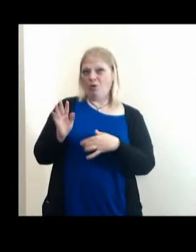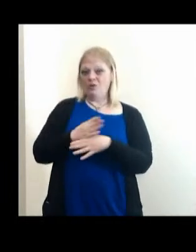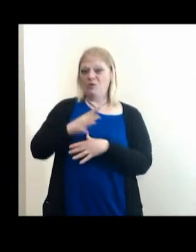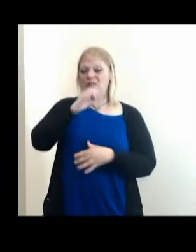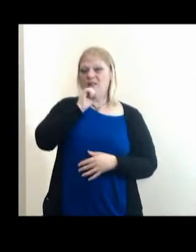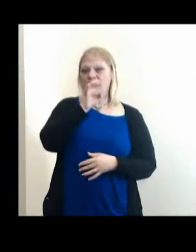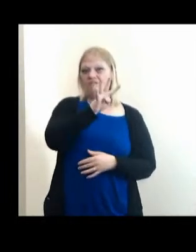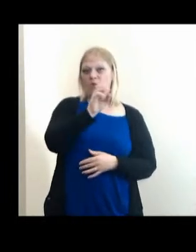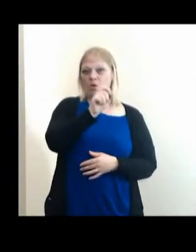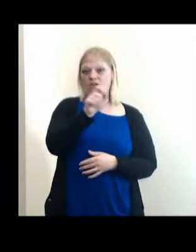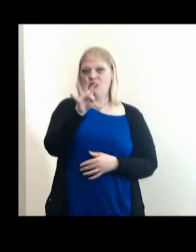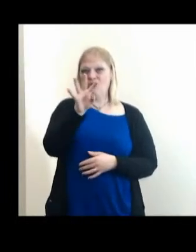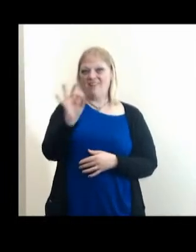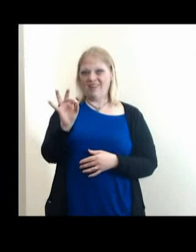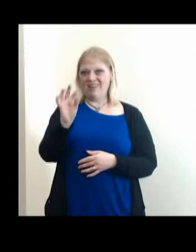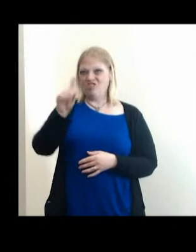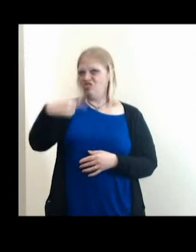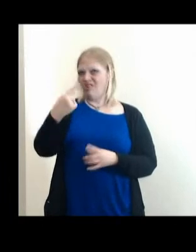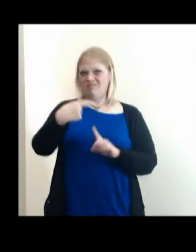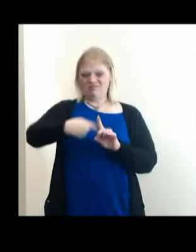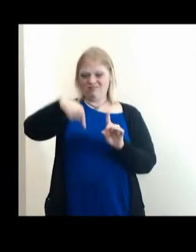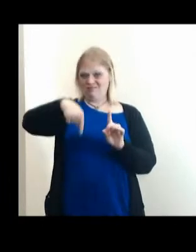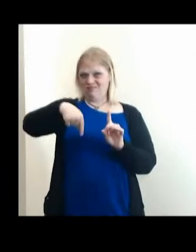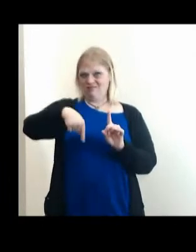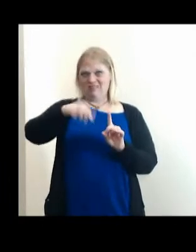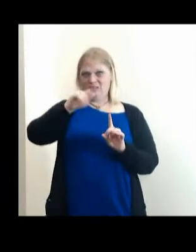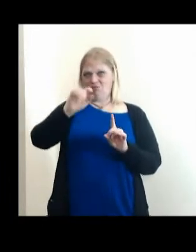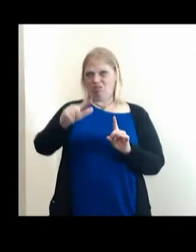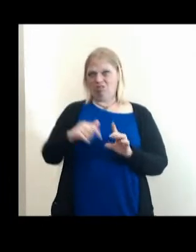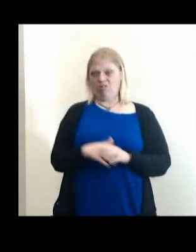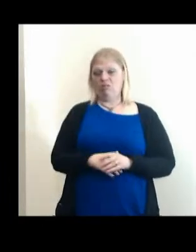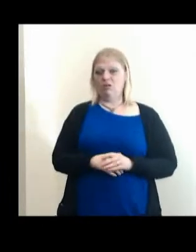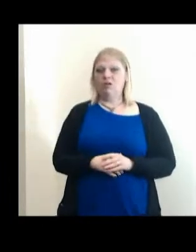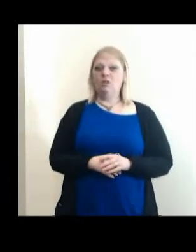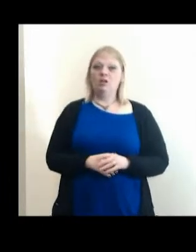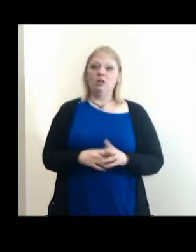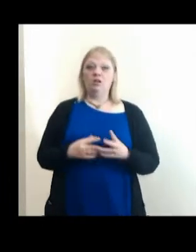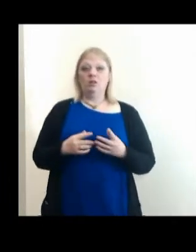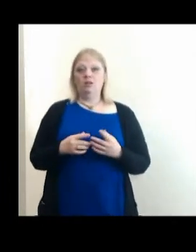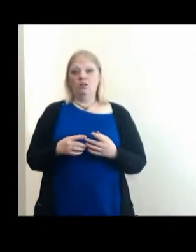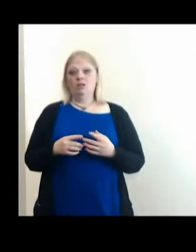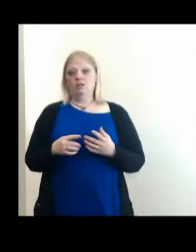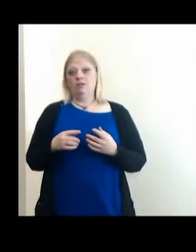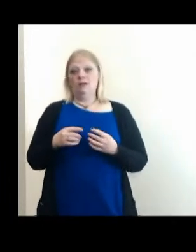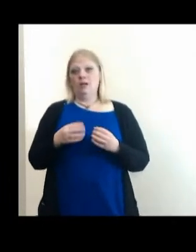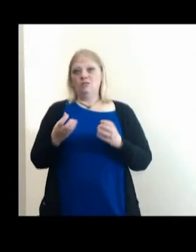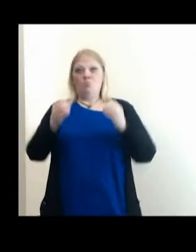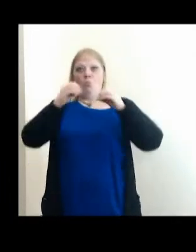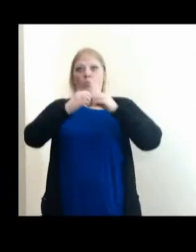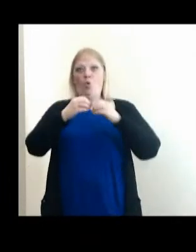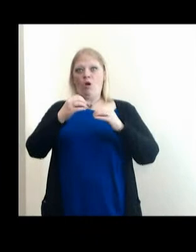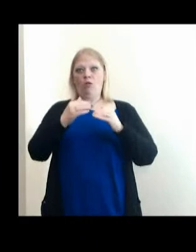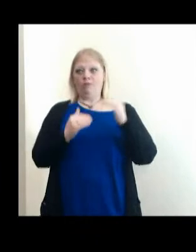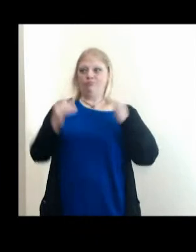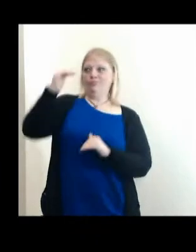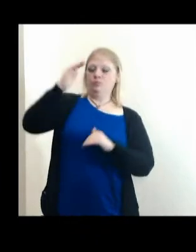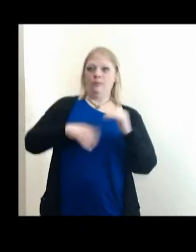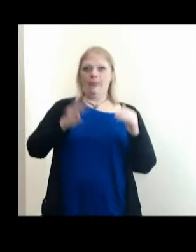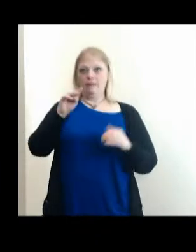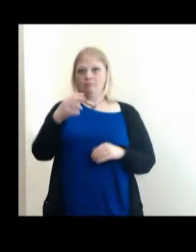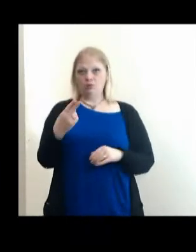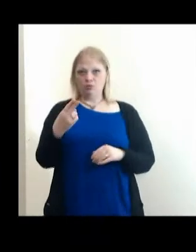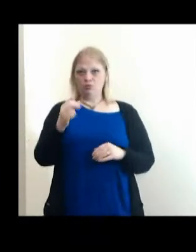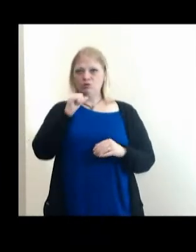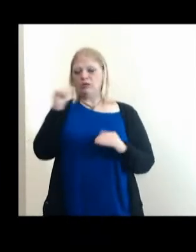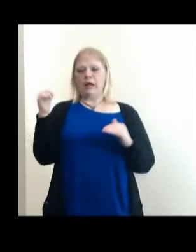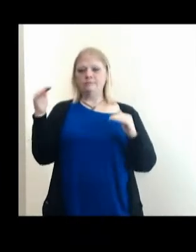40 to 49 in the month of April. And it's actually higher than we saw in the month of March in those age categories. We haven't reached the